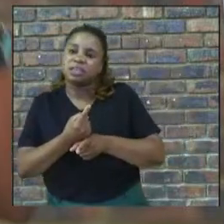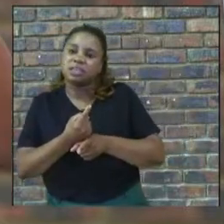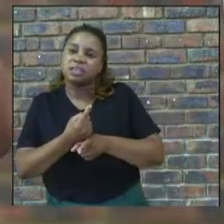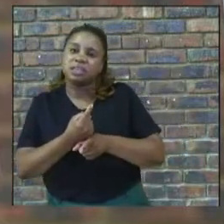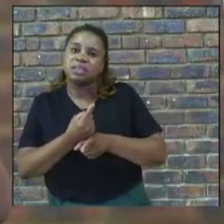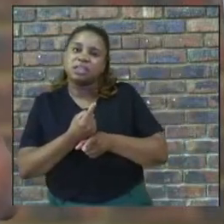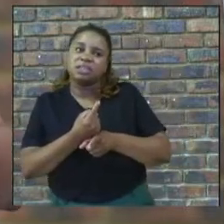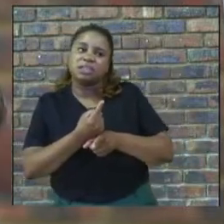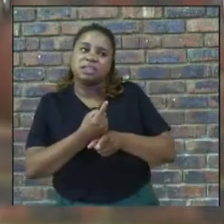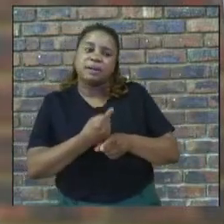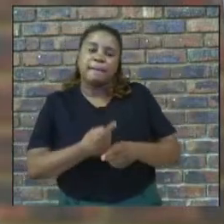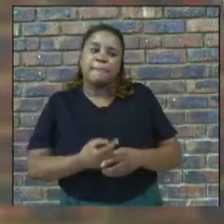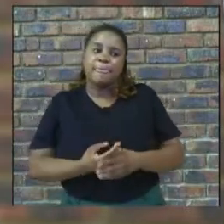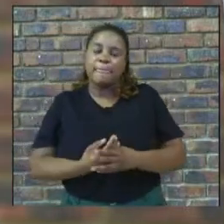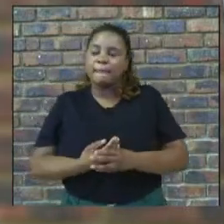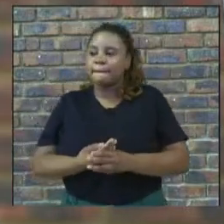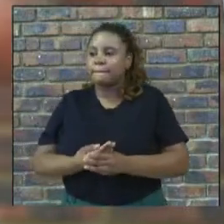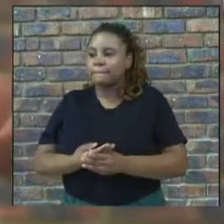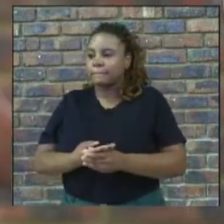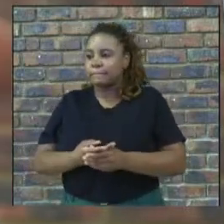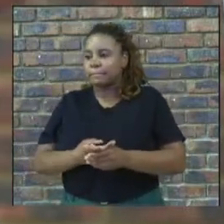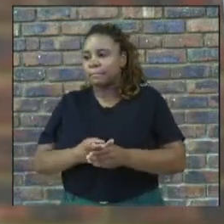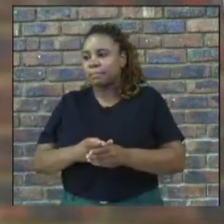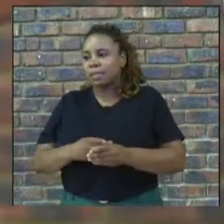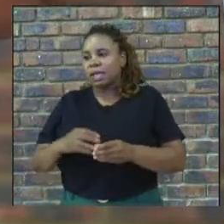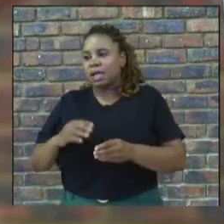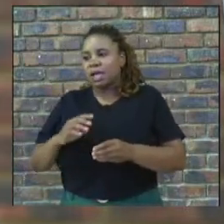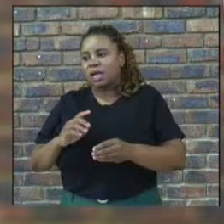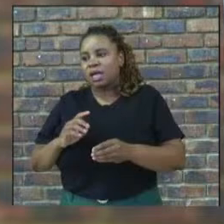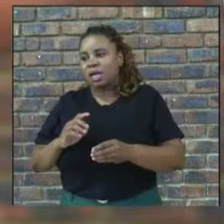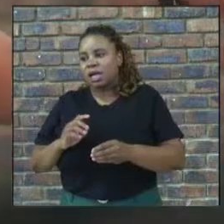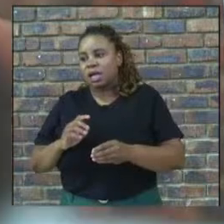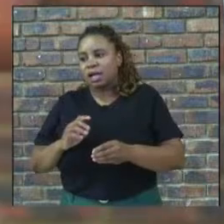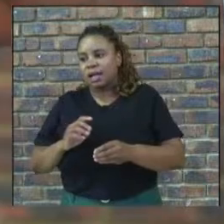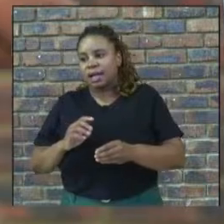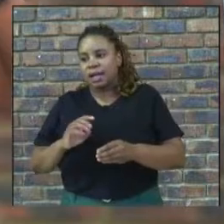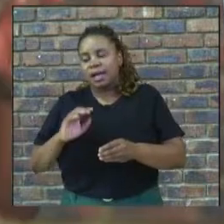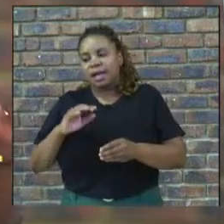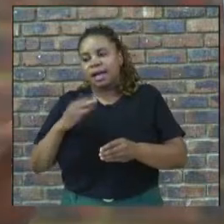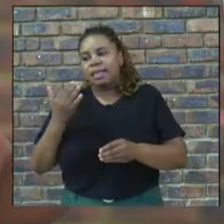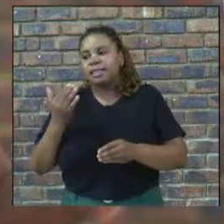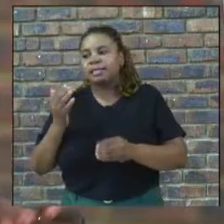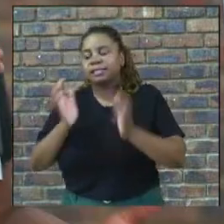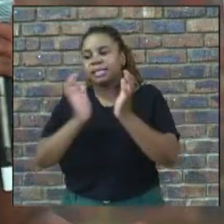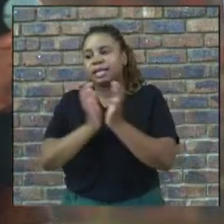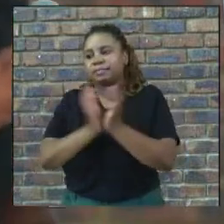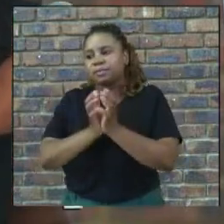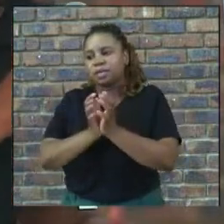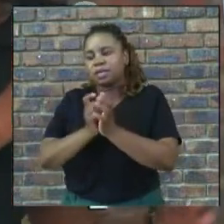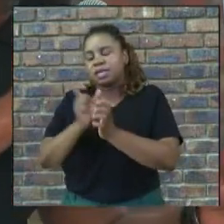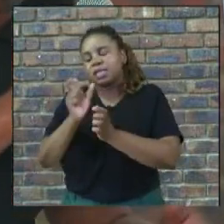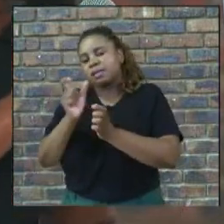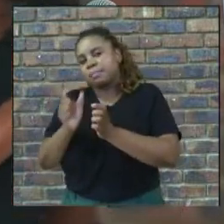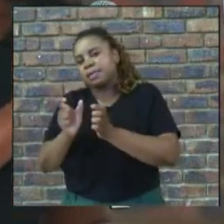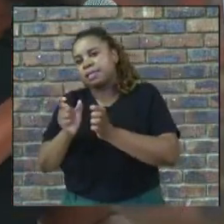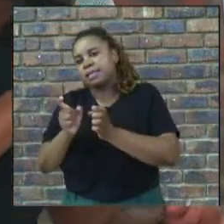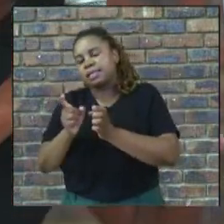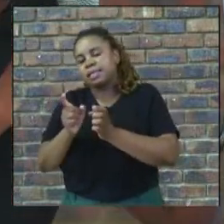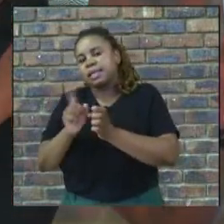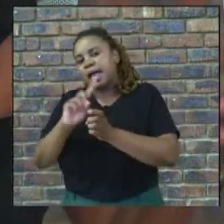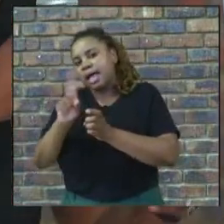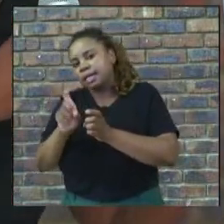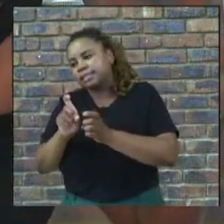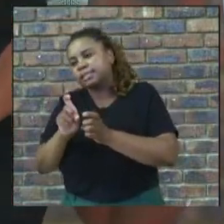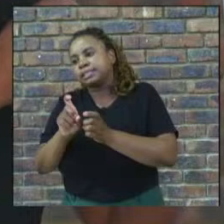to direct. Is that not a question now? It's obscured. Yeah, so I thought, Chair, through your